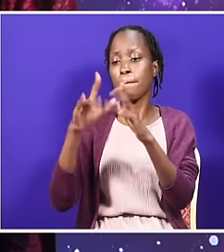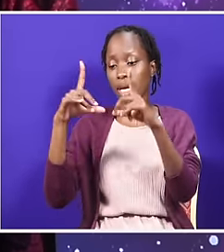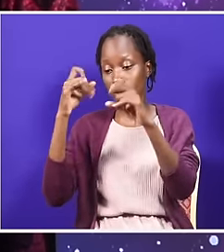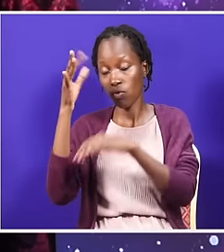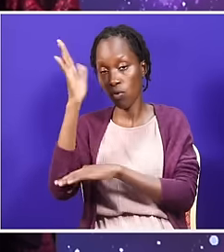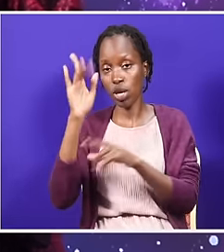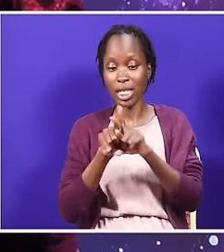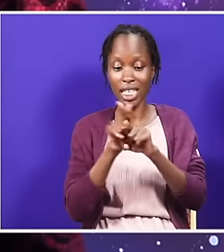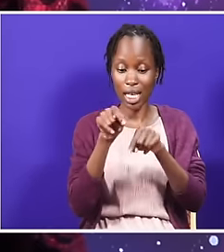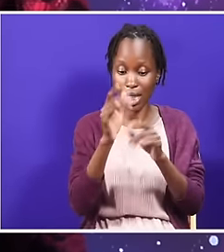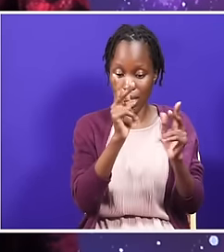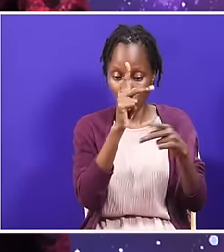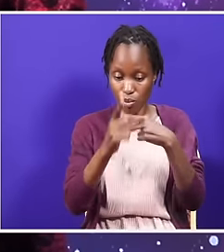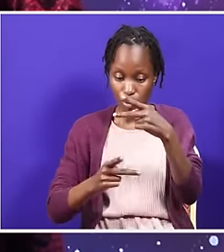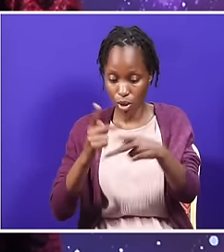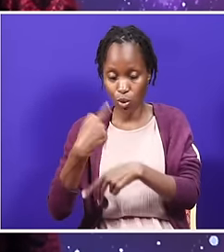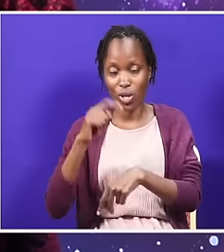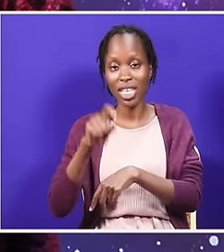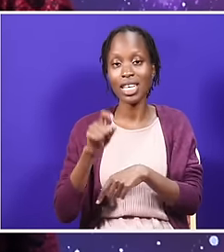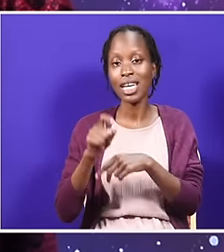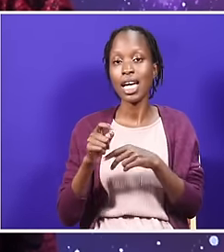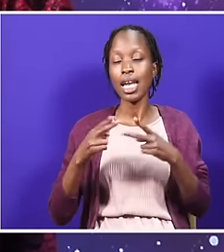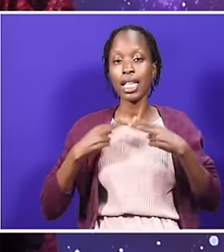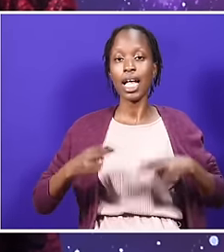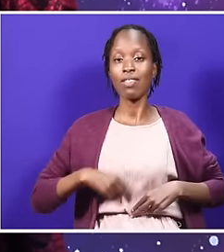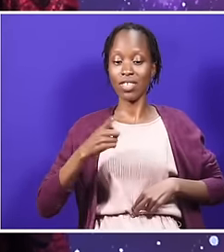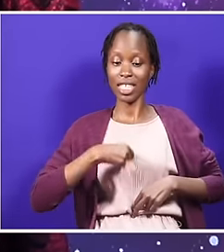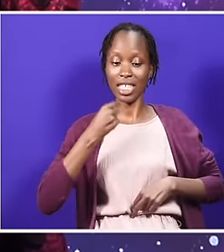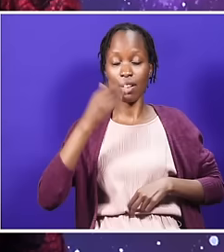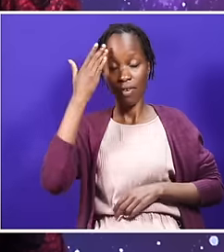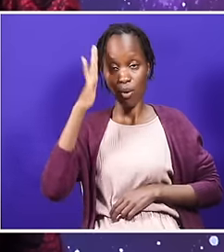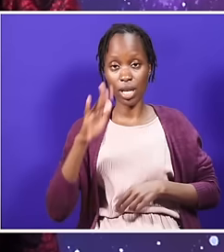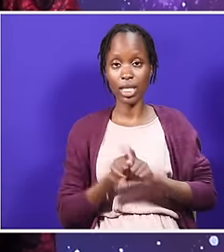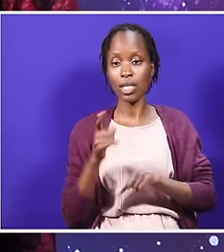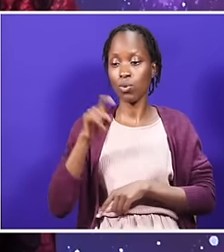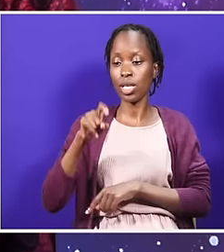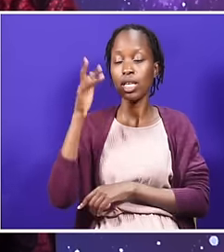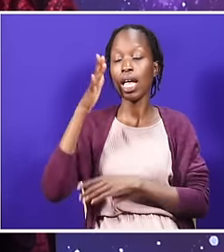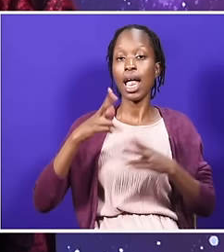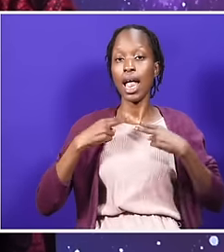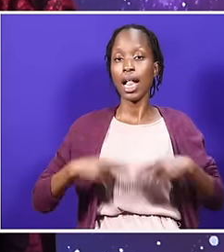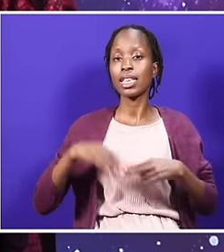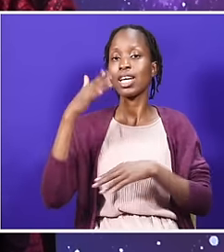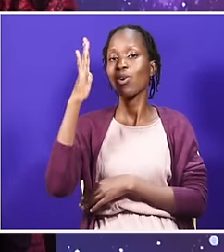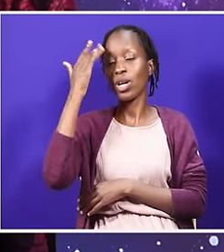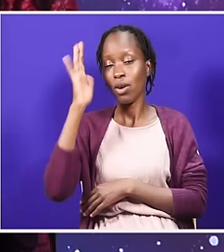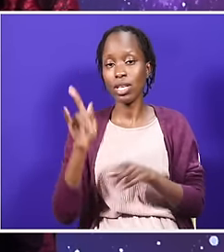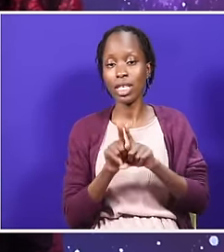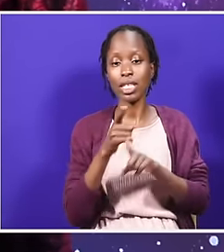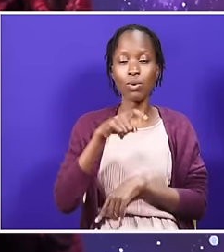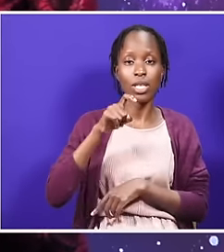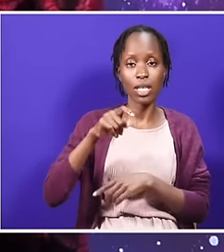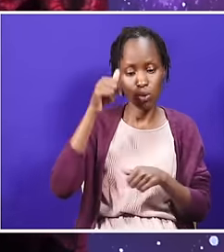in this process, we need healthy self-awareness. We need healthy God awareness. We need